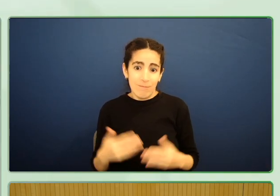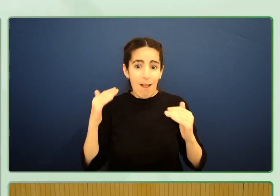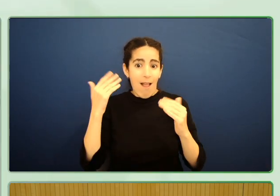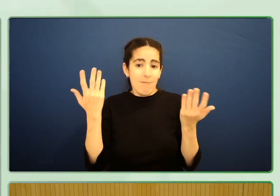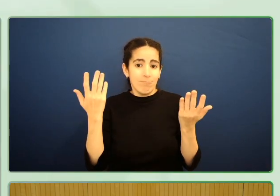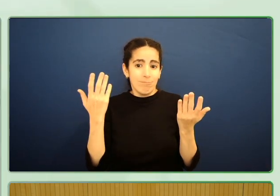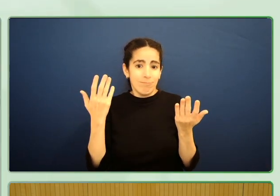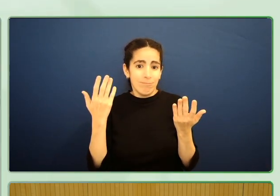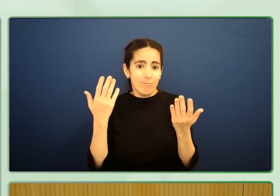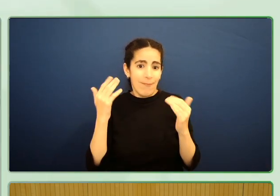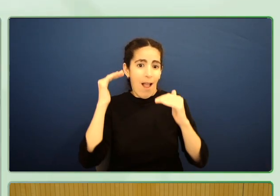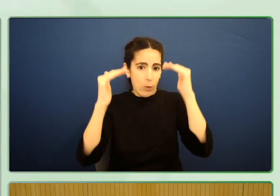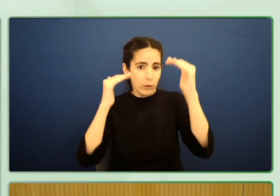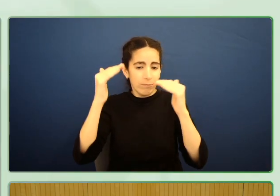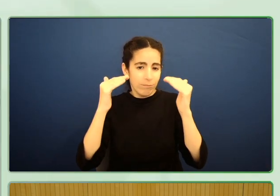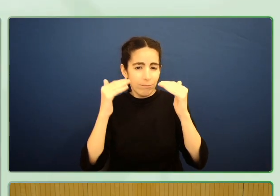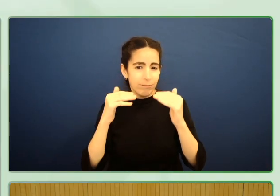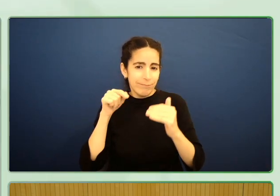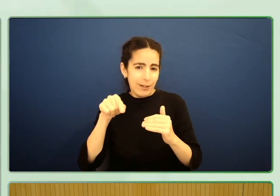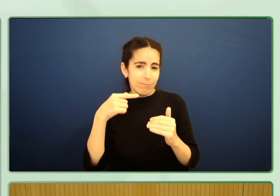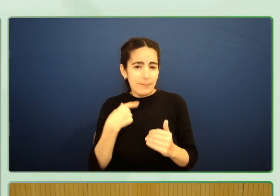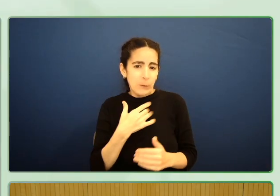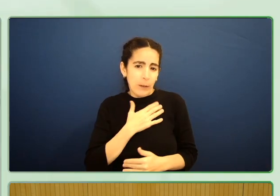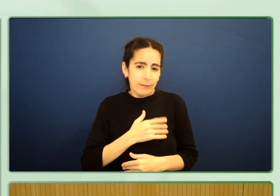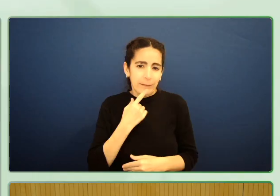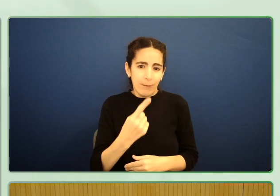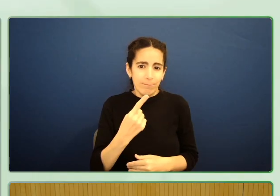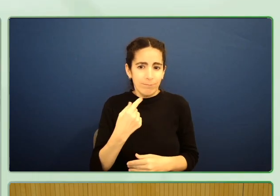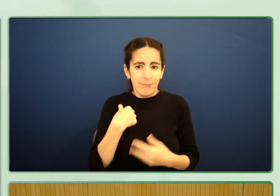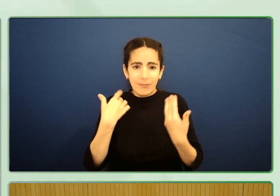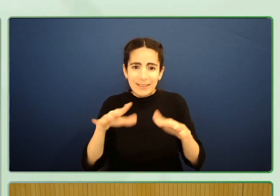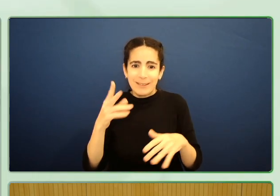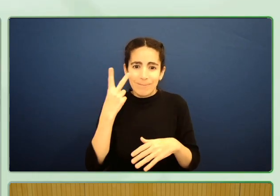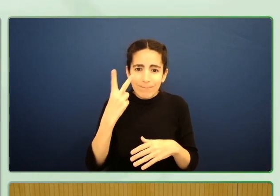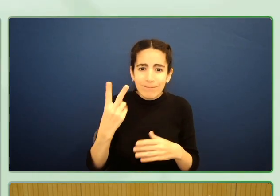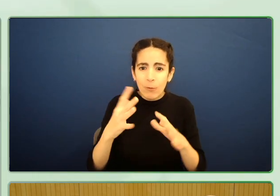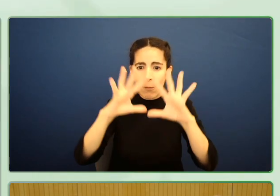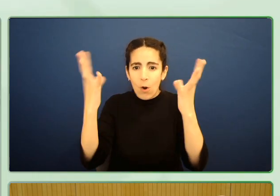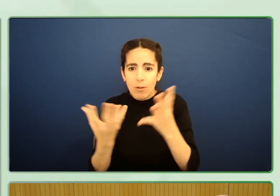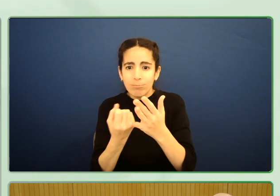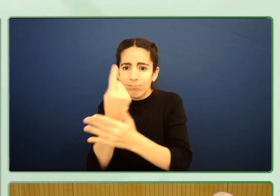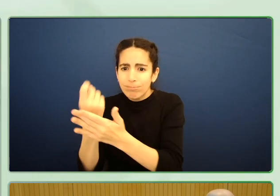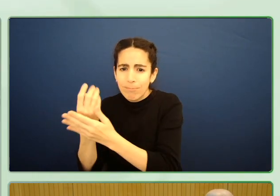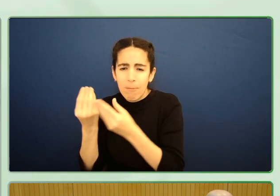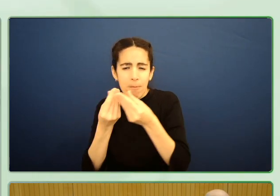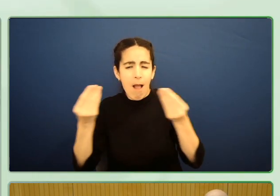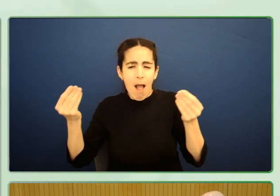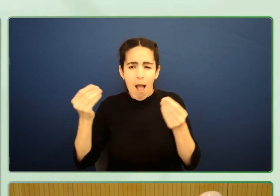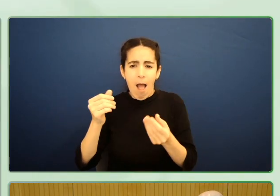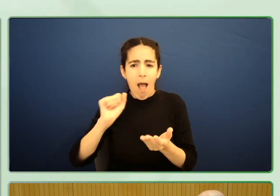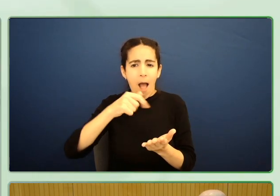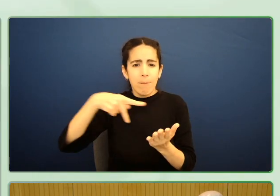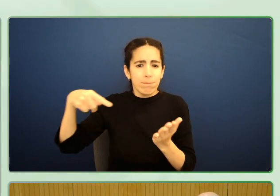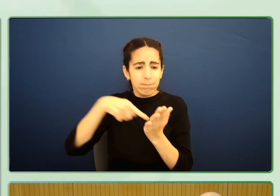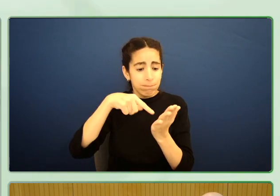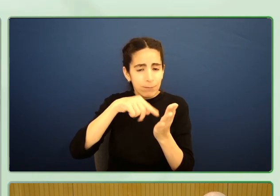Because I think it's fair to say that as I've looked around what's happening around the world, so many of the applications are based on early intervention, developing